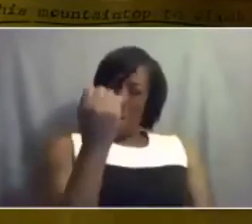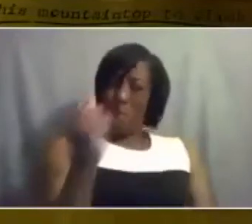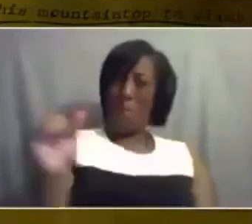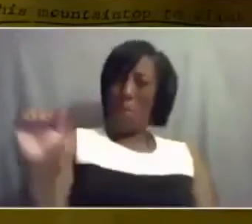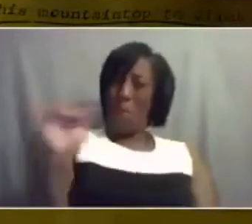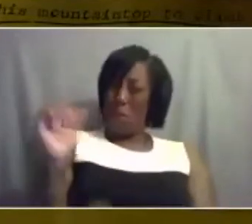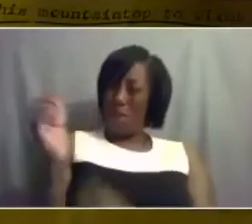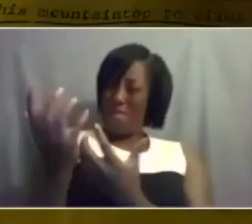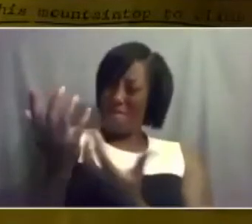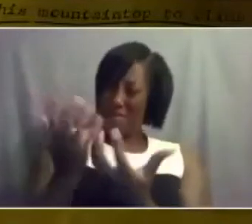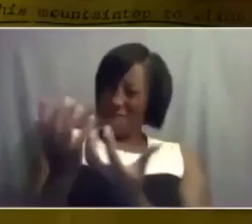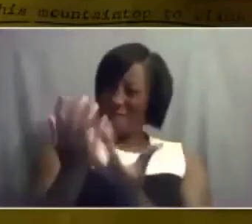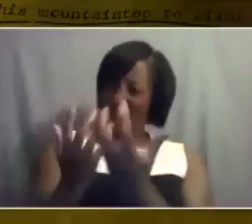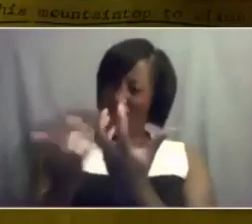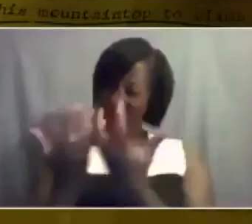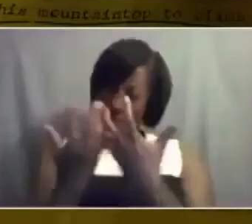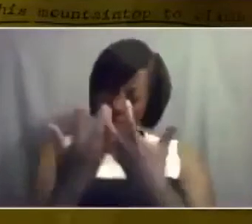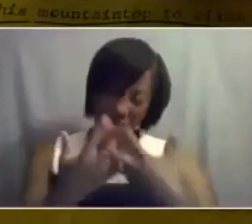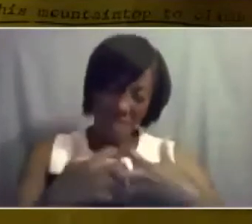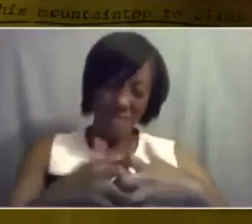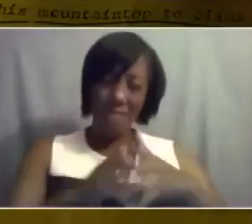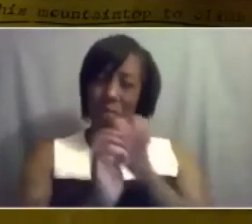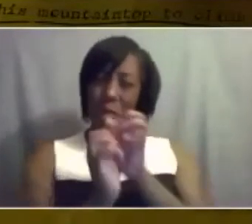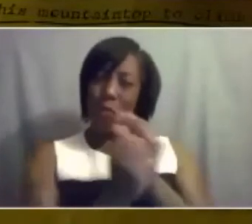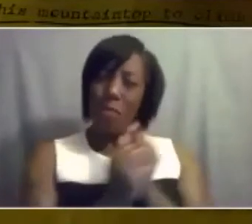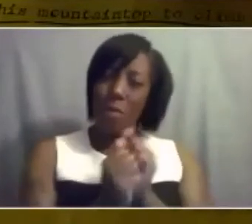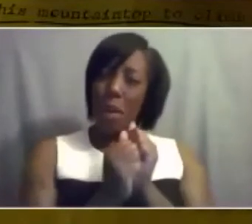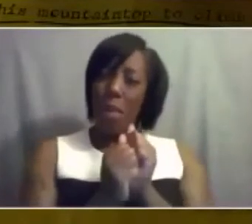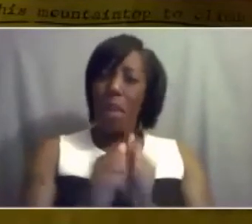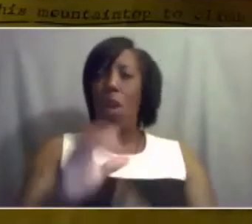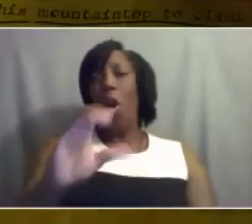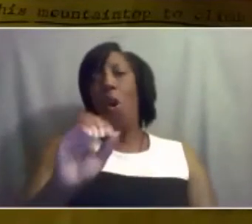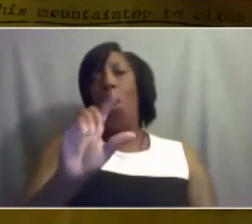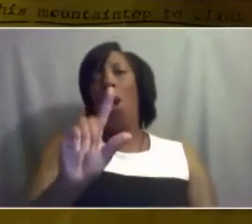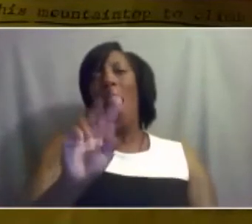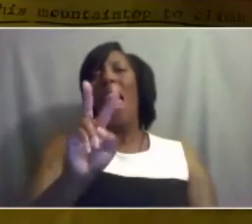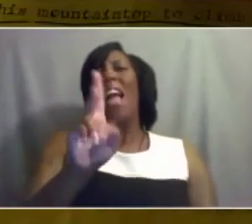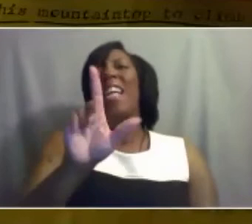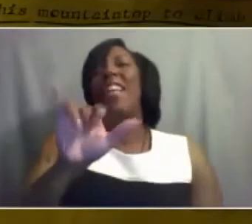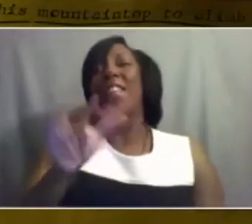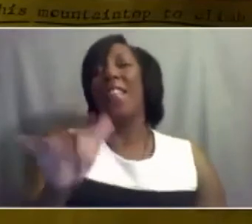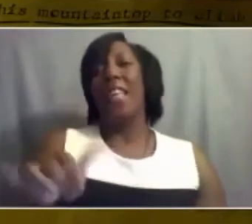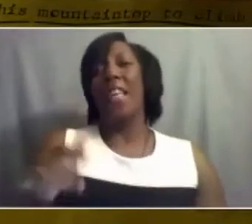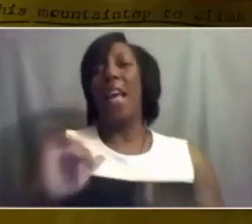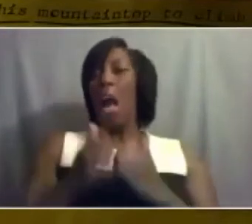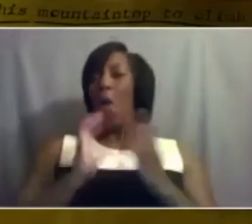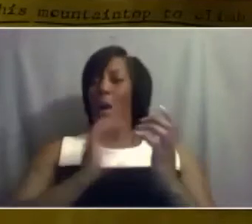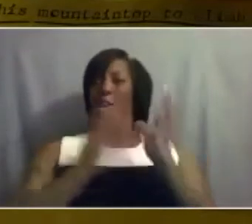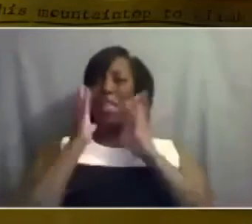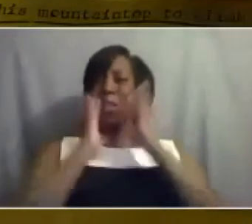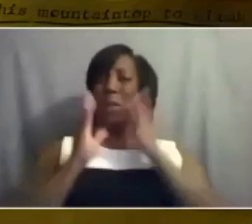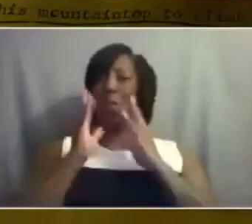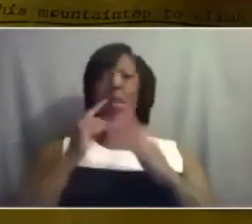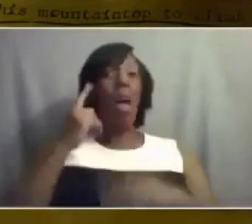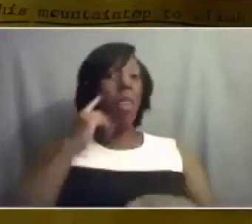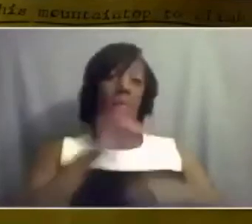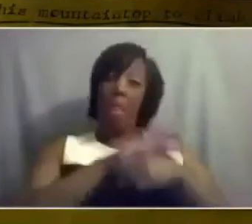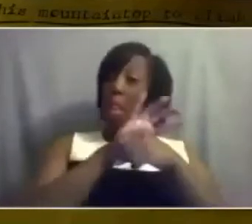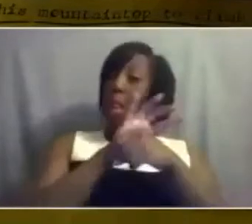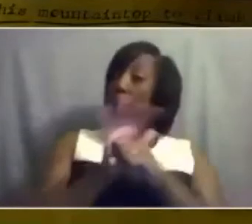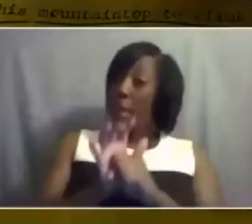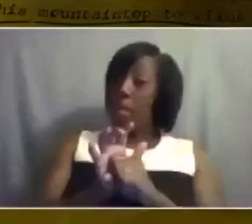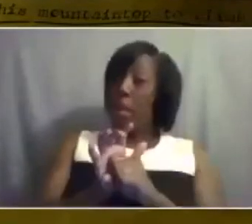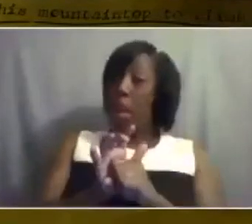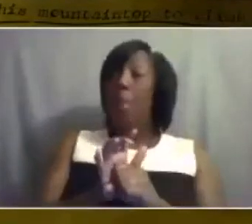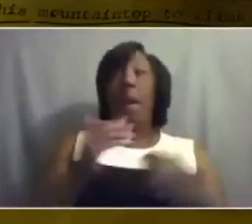that place collectively? And I feel like mm-hmm. that's still been our challenge. What is our collective experience? I think the pandemic has at least